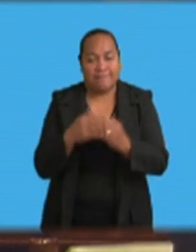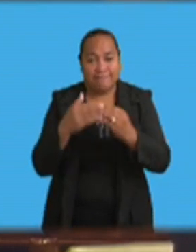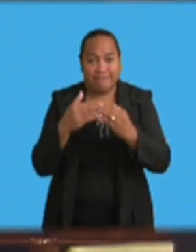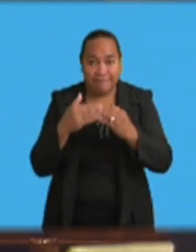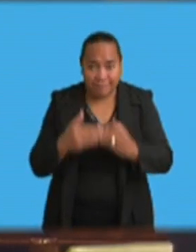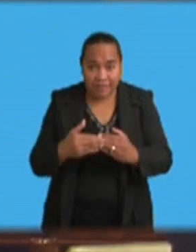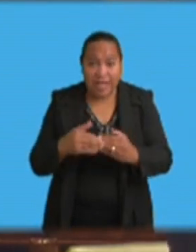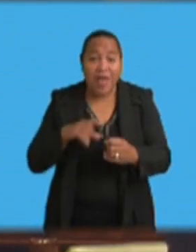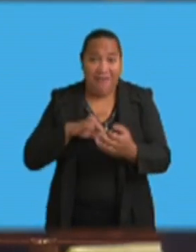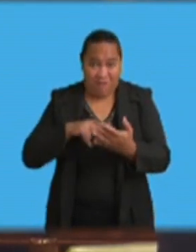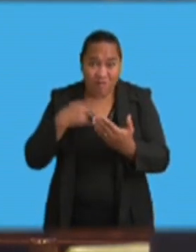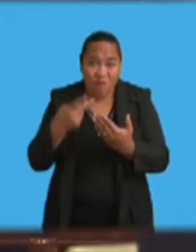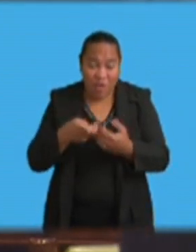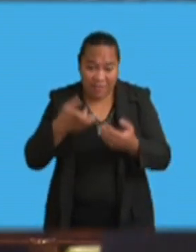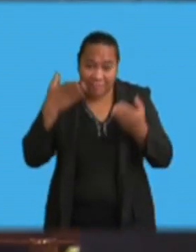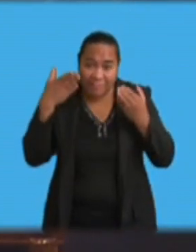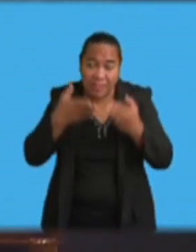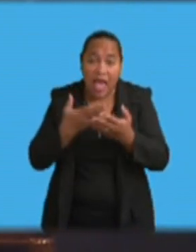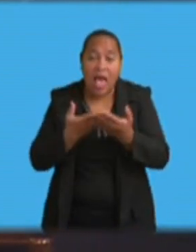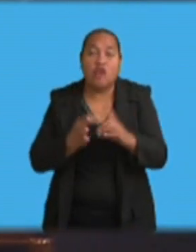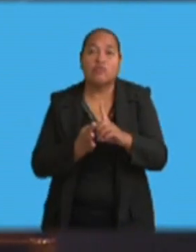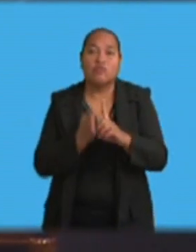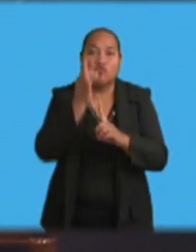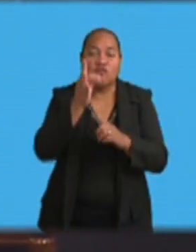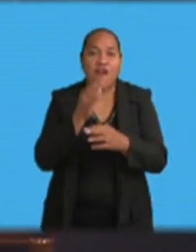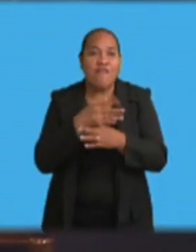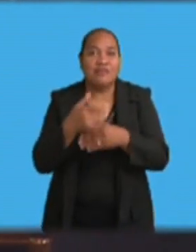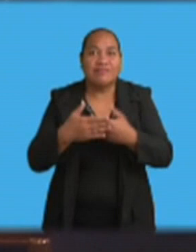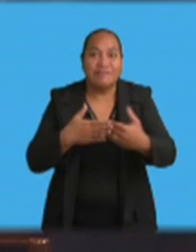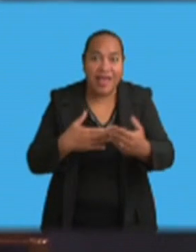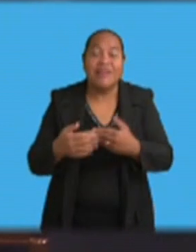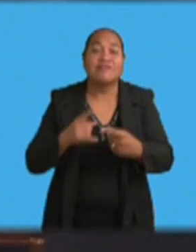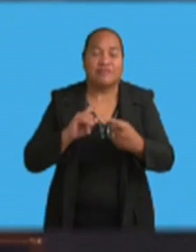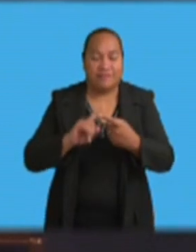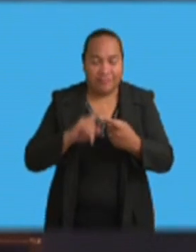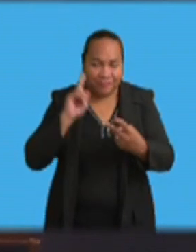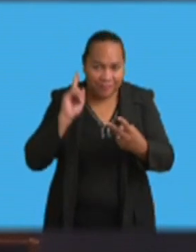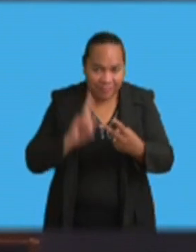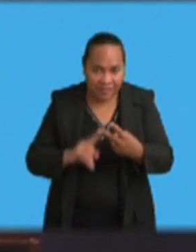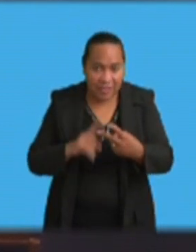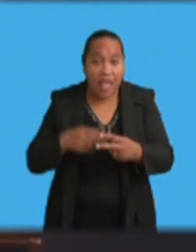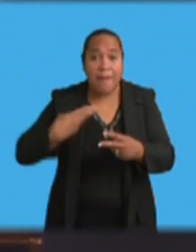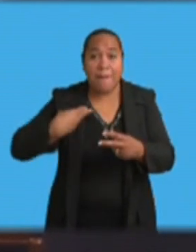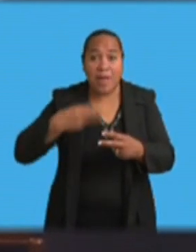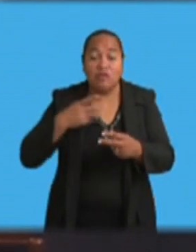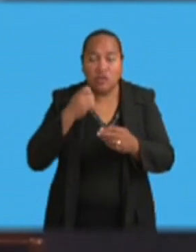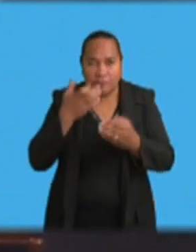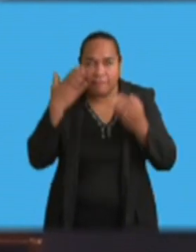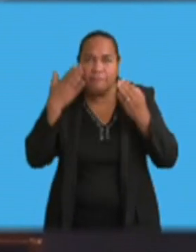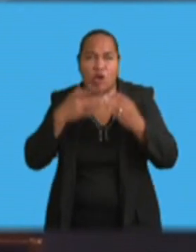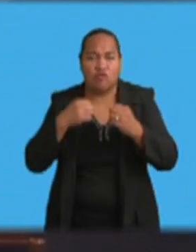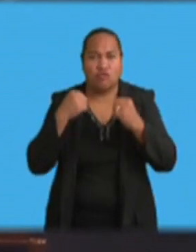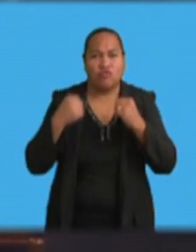our programs are aimed at improving fisheries management, the Ministry is also developing strong policy